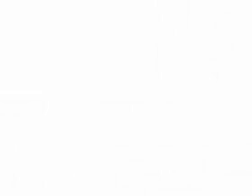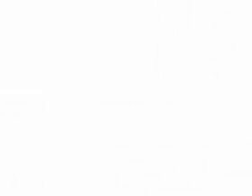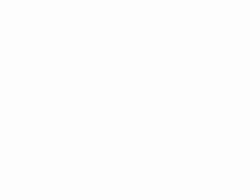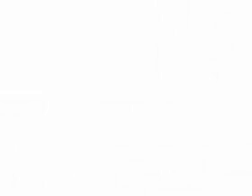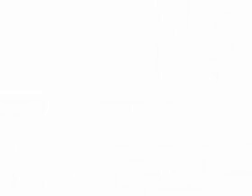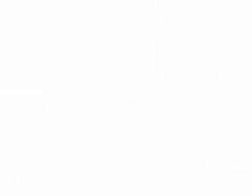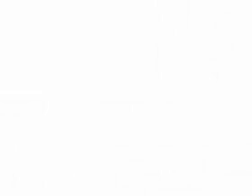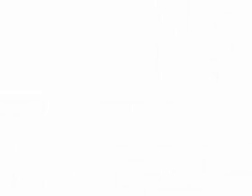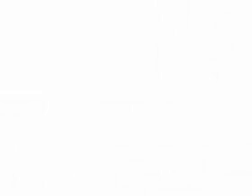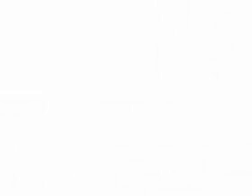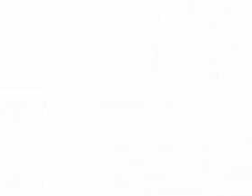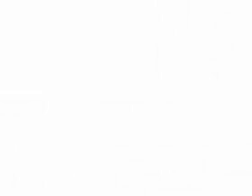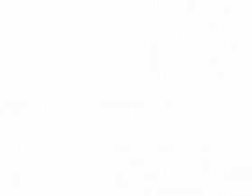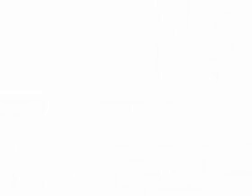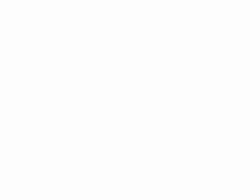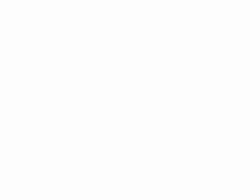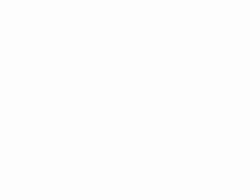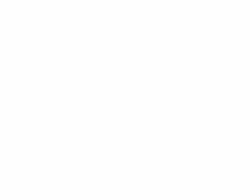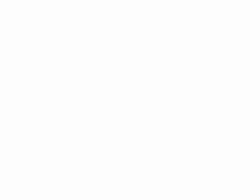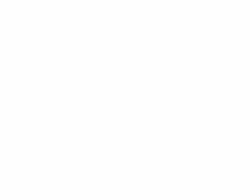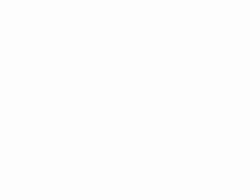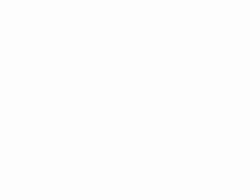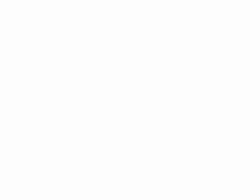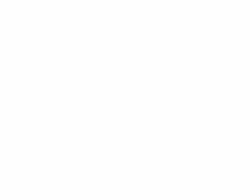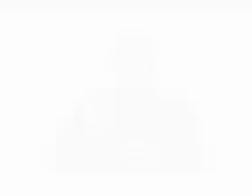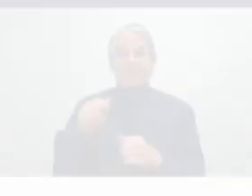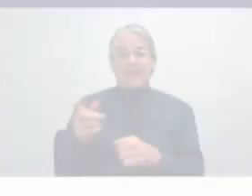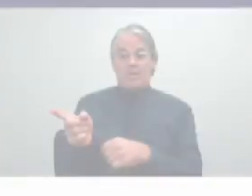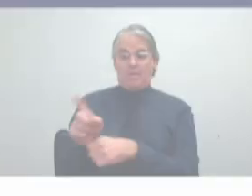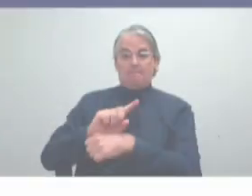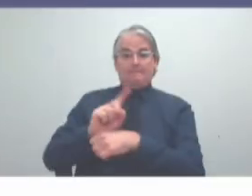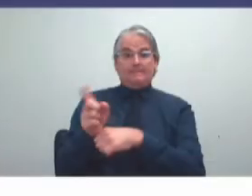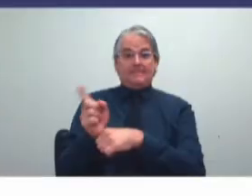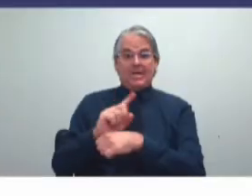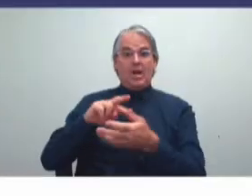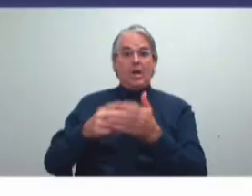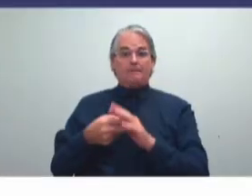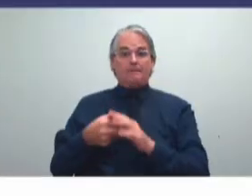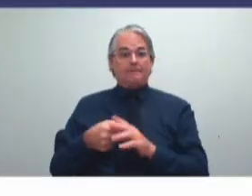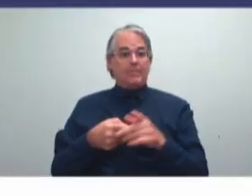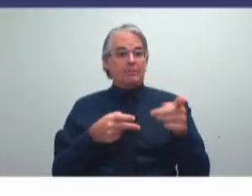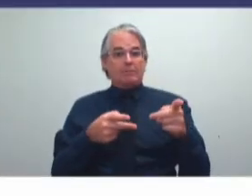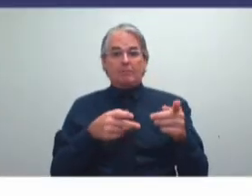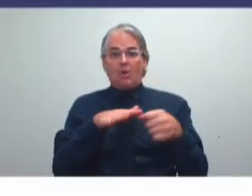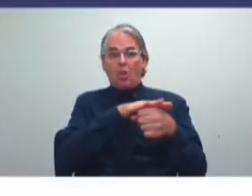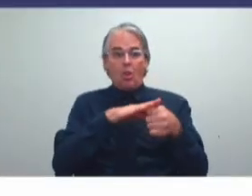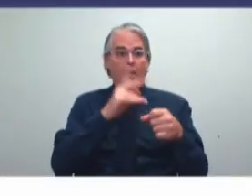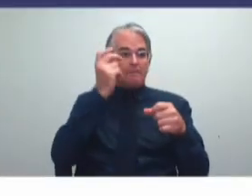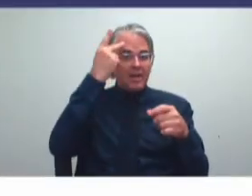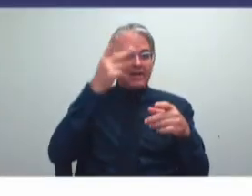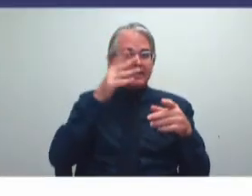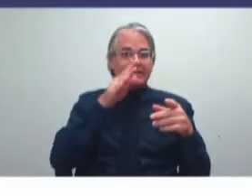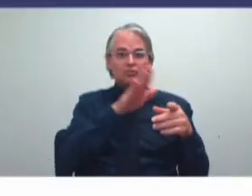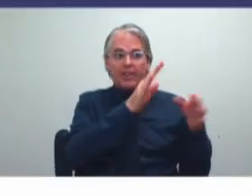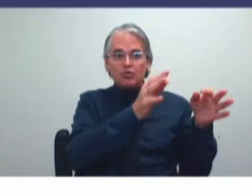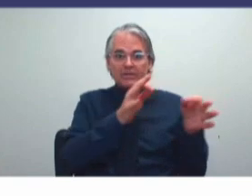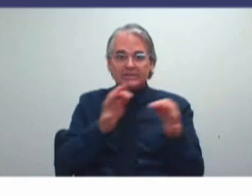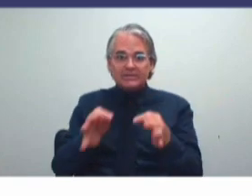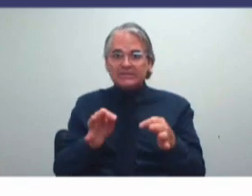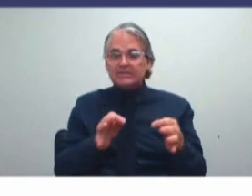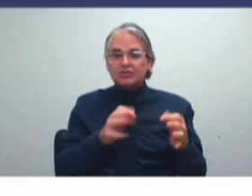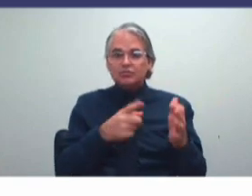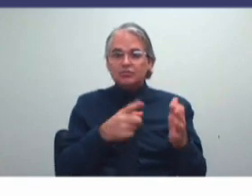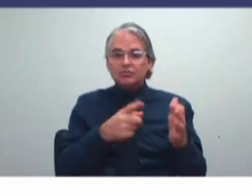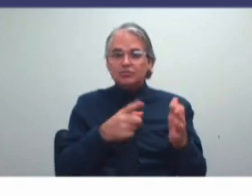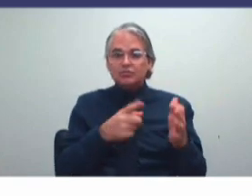to supersede any of our governor's mandates or public health district's recommendations. We caution businesses and the school